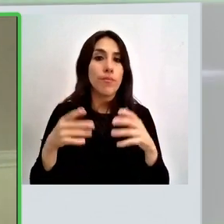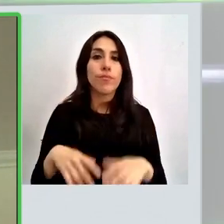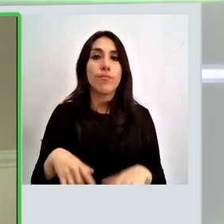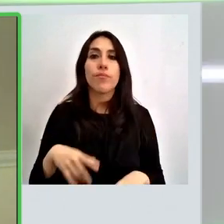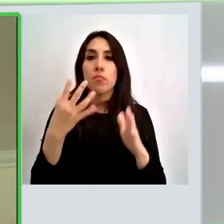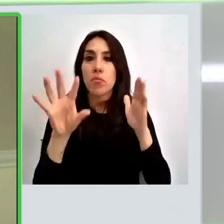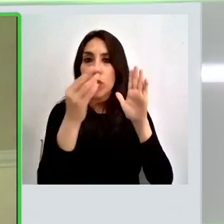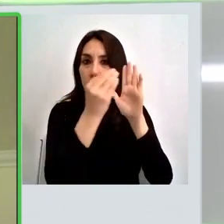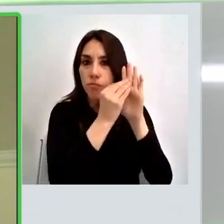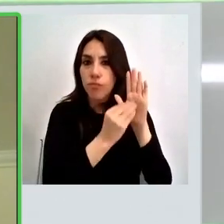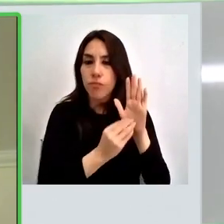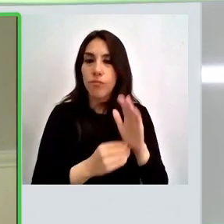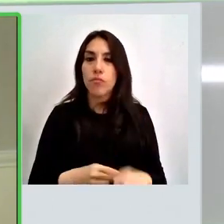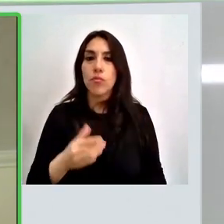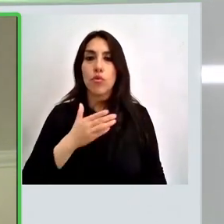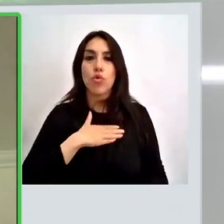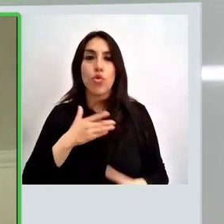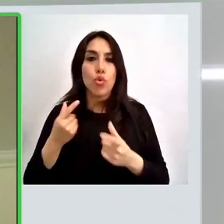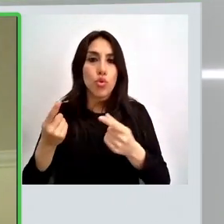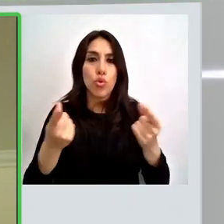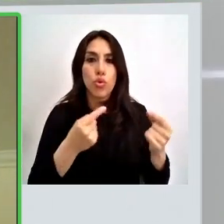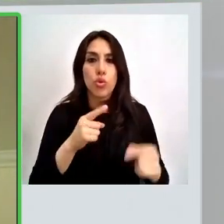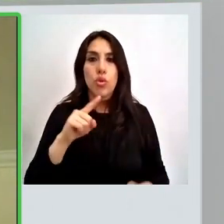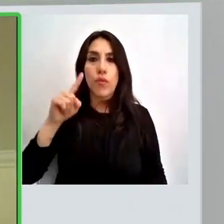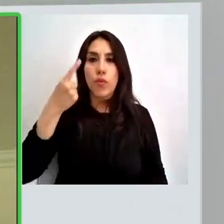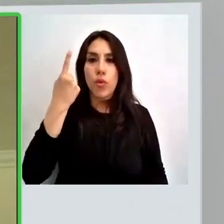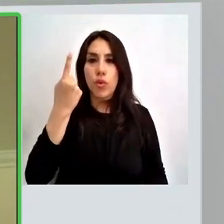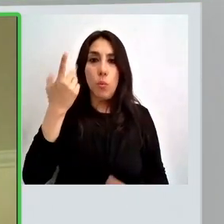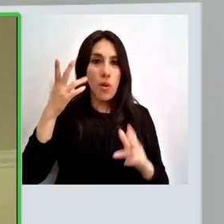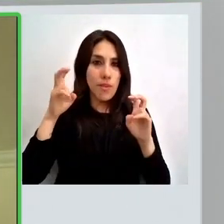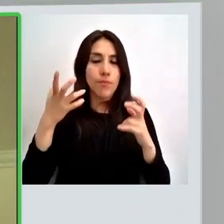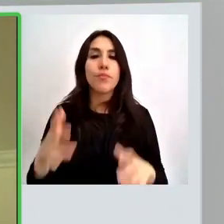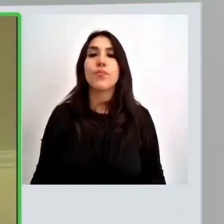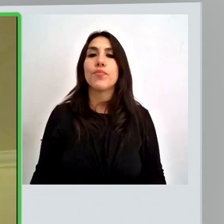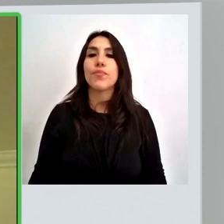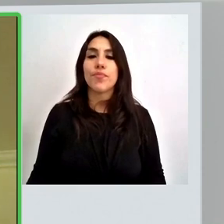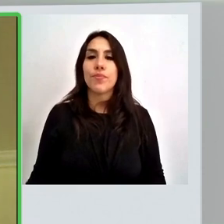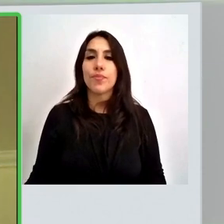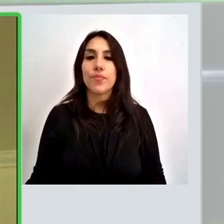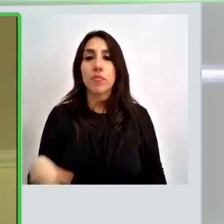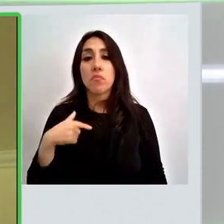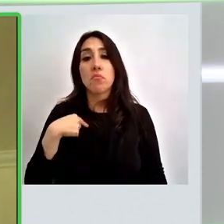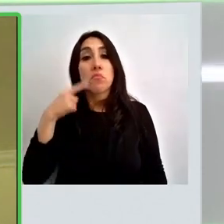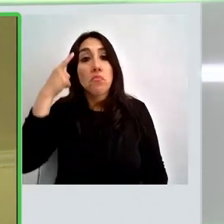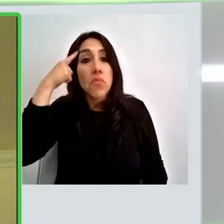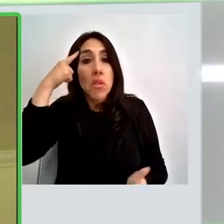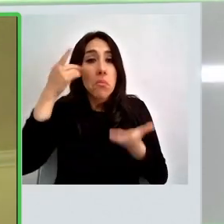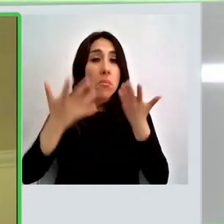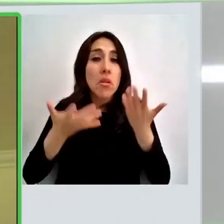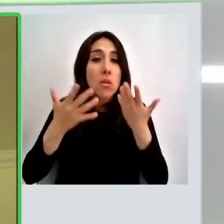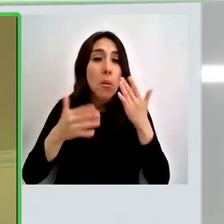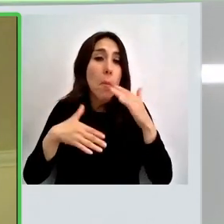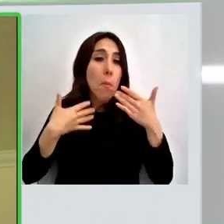so important that people with disabilities have job opportunities.